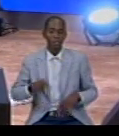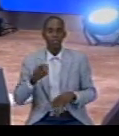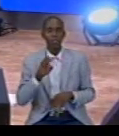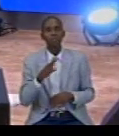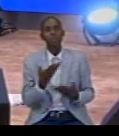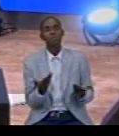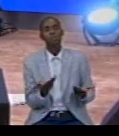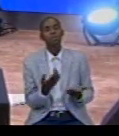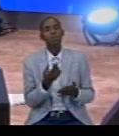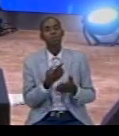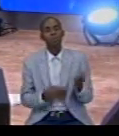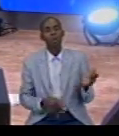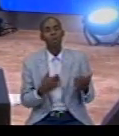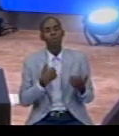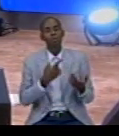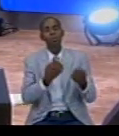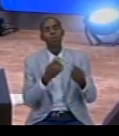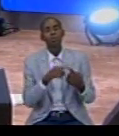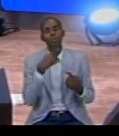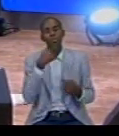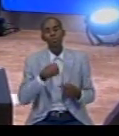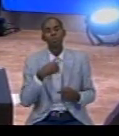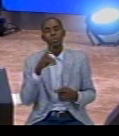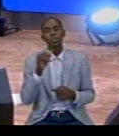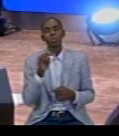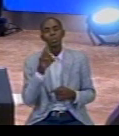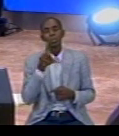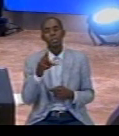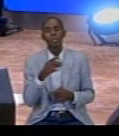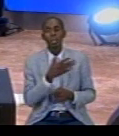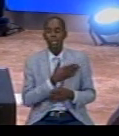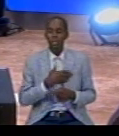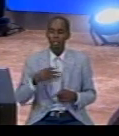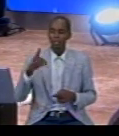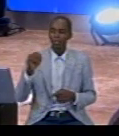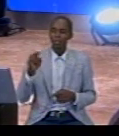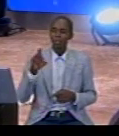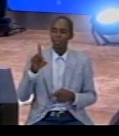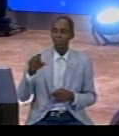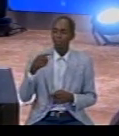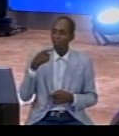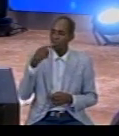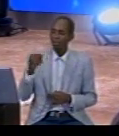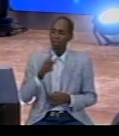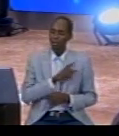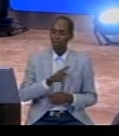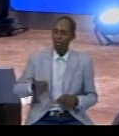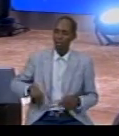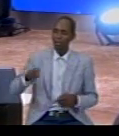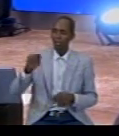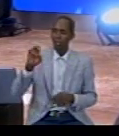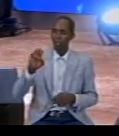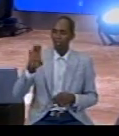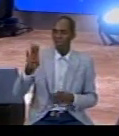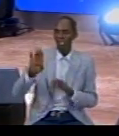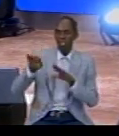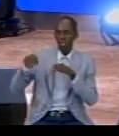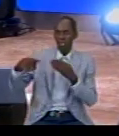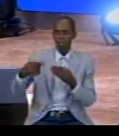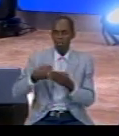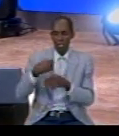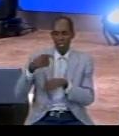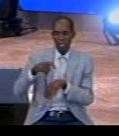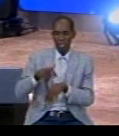have you come to say? I'm very calmly, he said, give me time and I will show the king